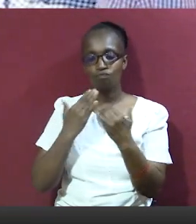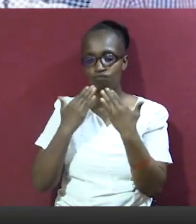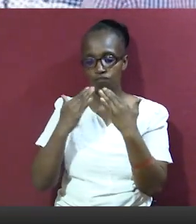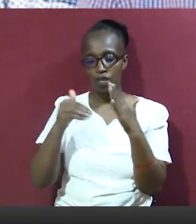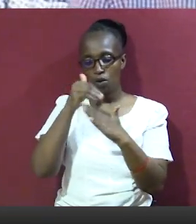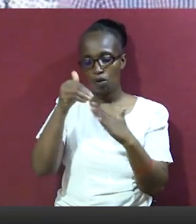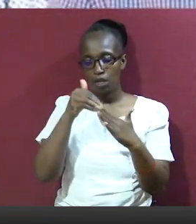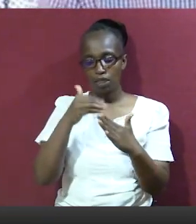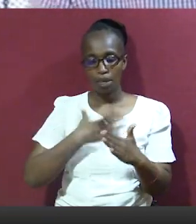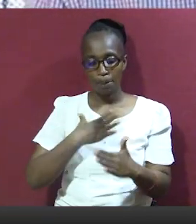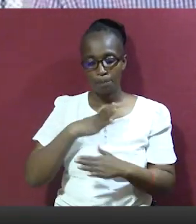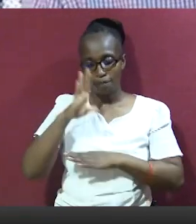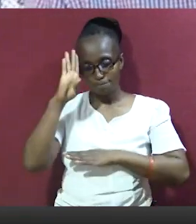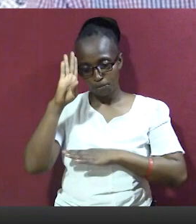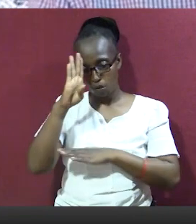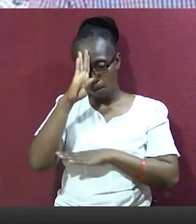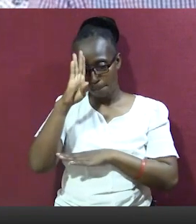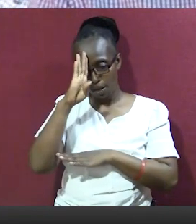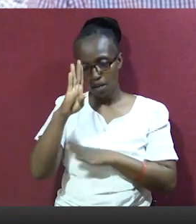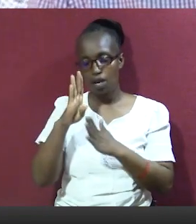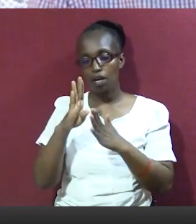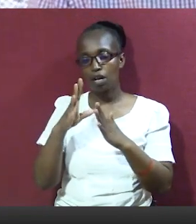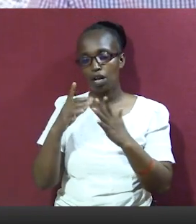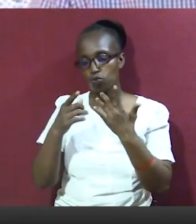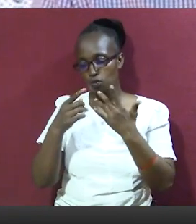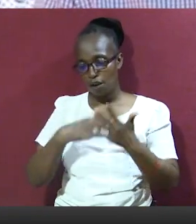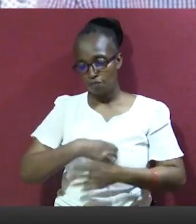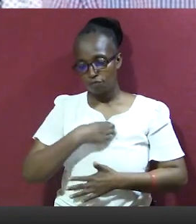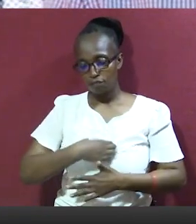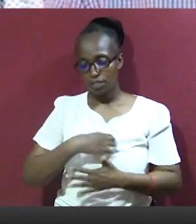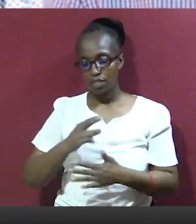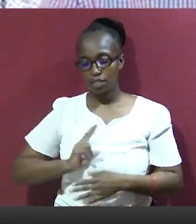to welcome all Kenyans of all walks of life to come on 1st of